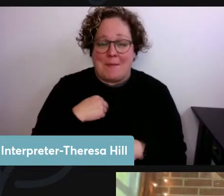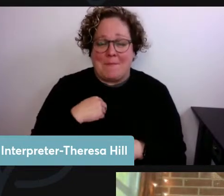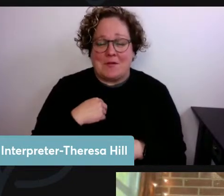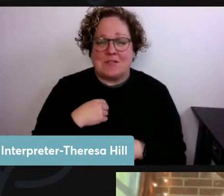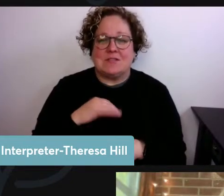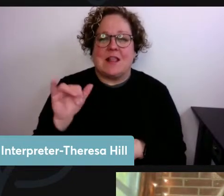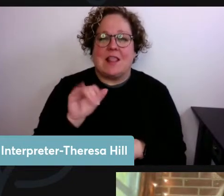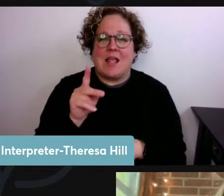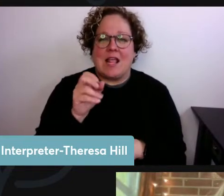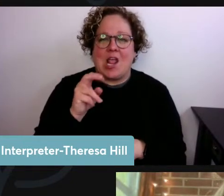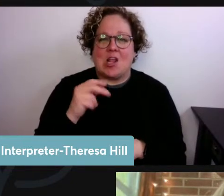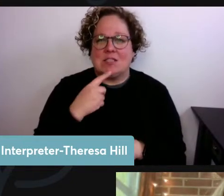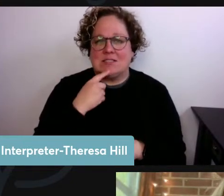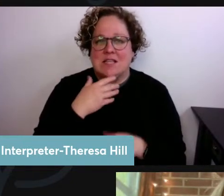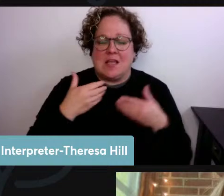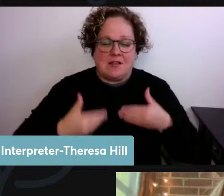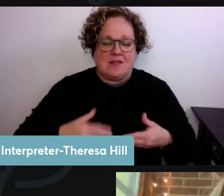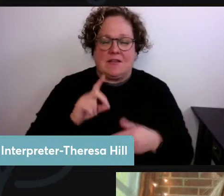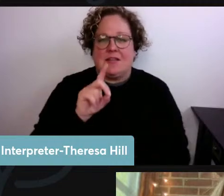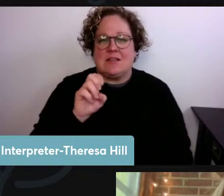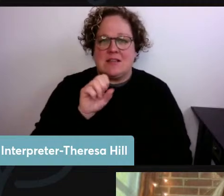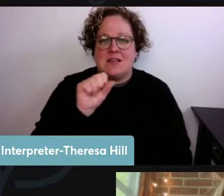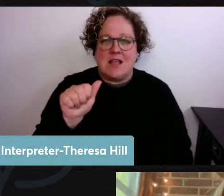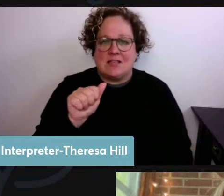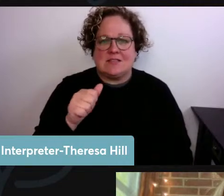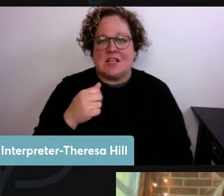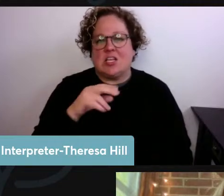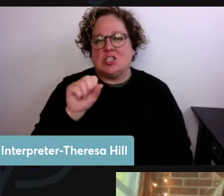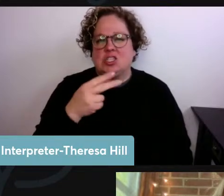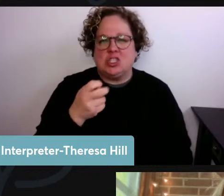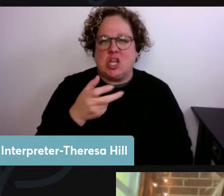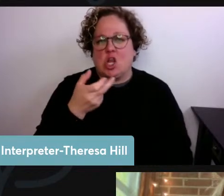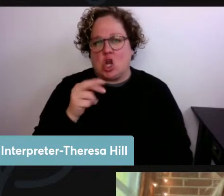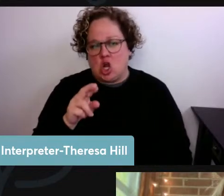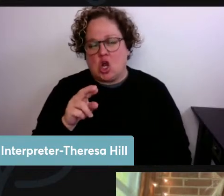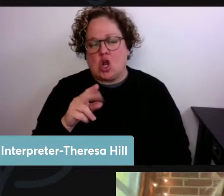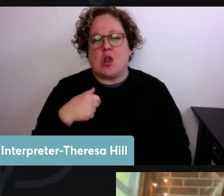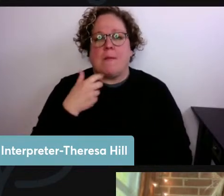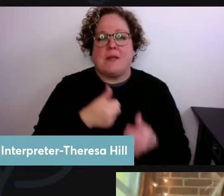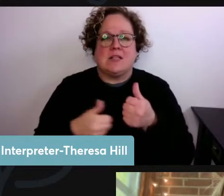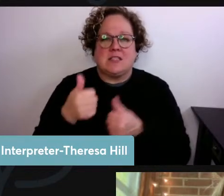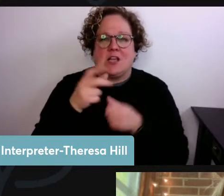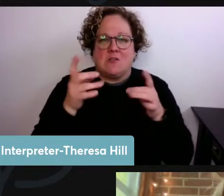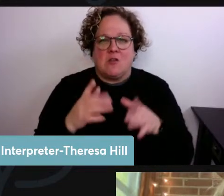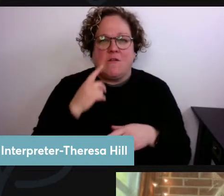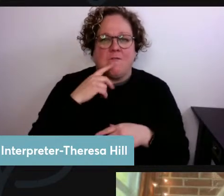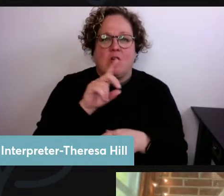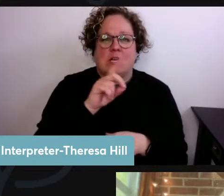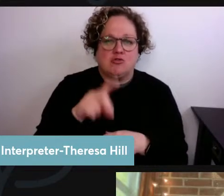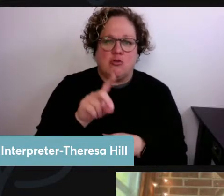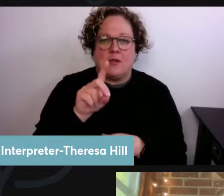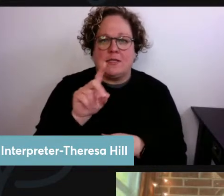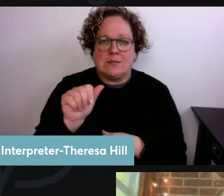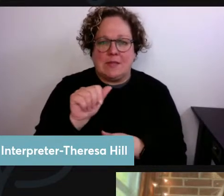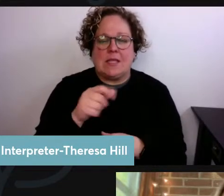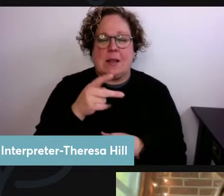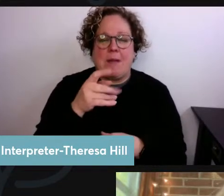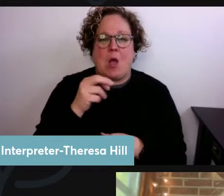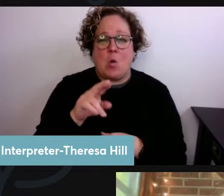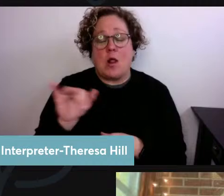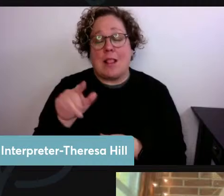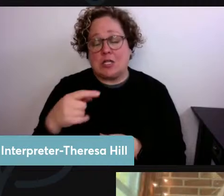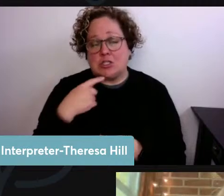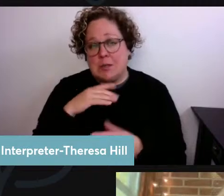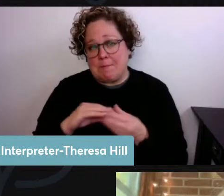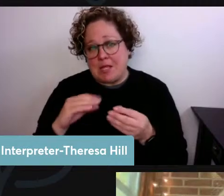said, my name is Dessa. I use she, her pronouns, and I am the executive director of Detroit Disability Power. As she mentioned,